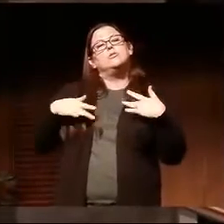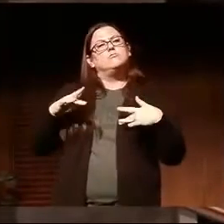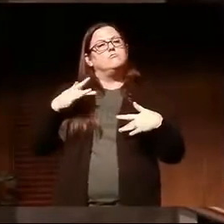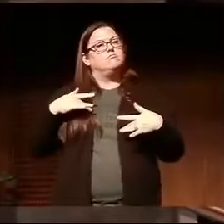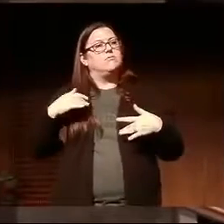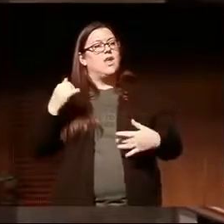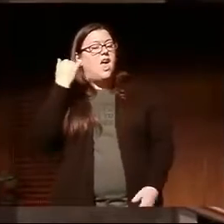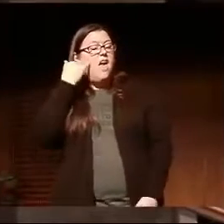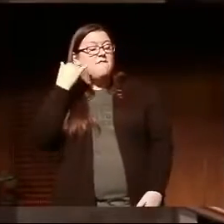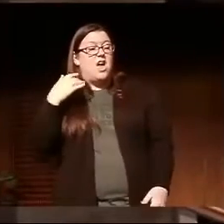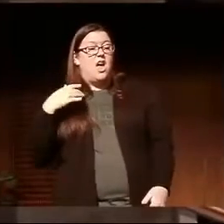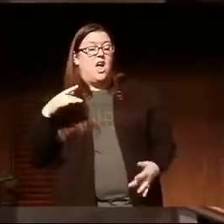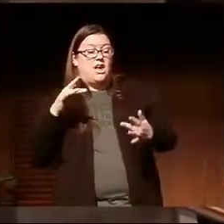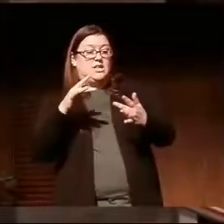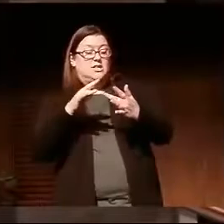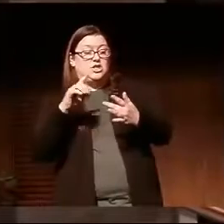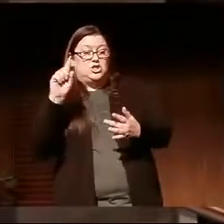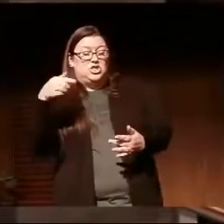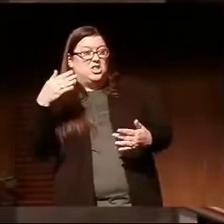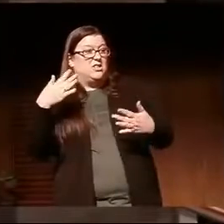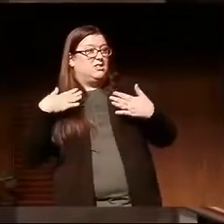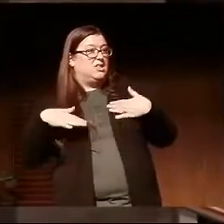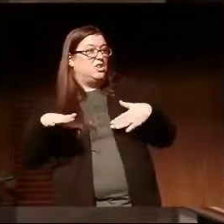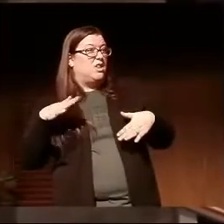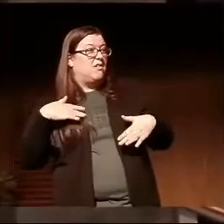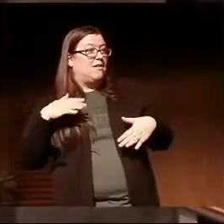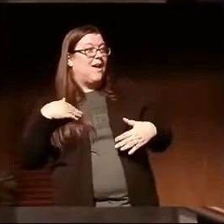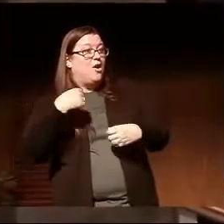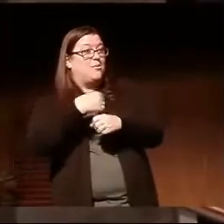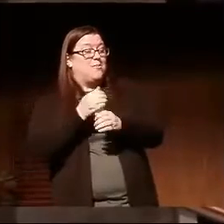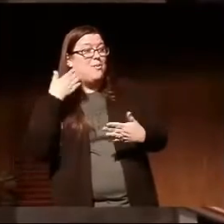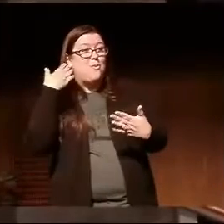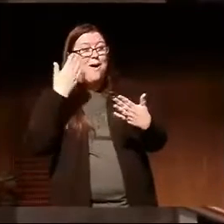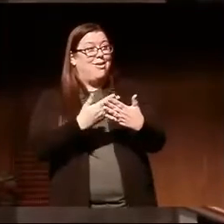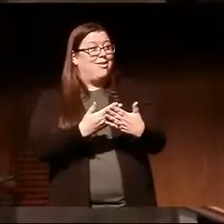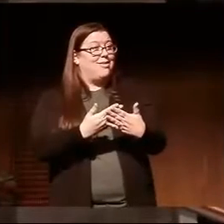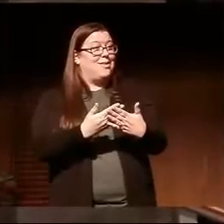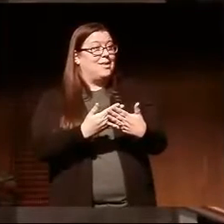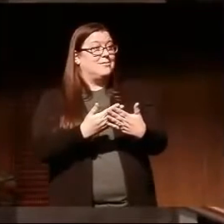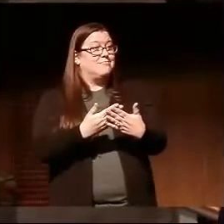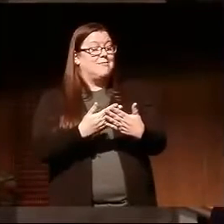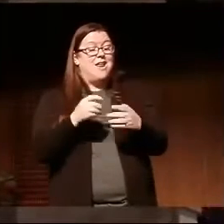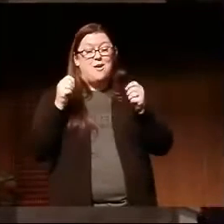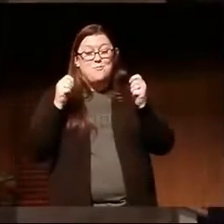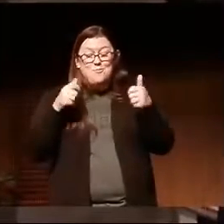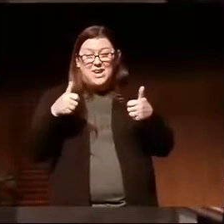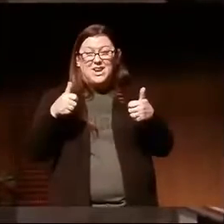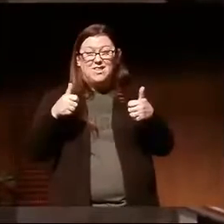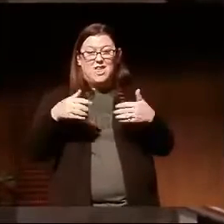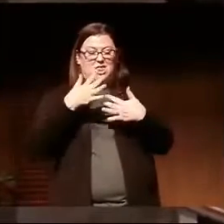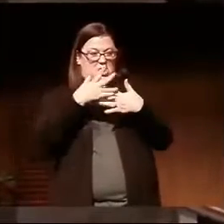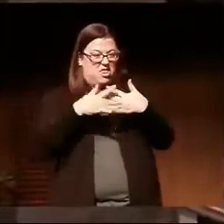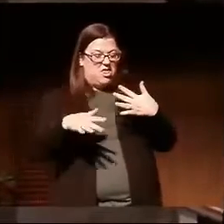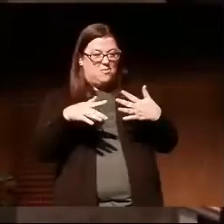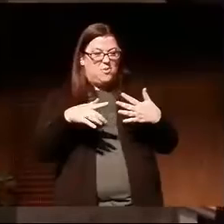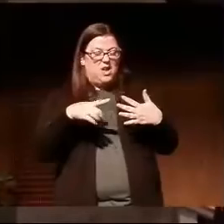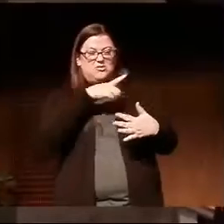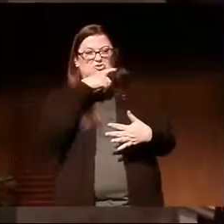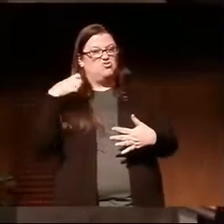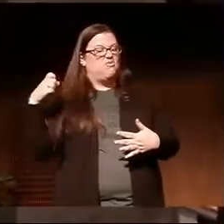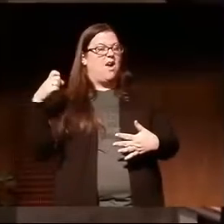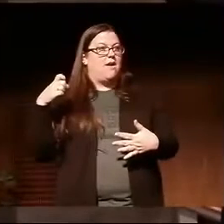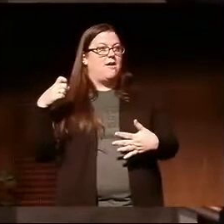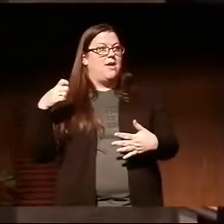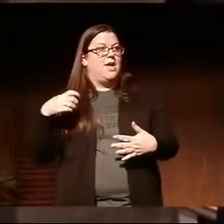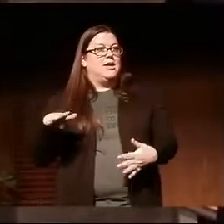"If I touch even his garment, I will be made well." And immediately the flow of blood dried up, and she